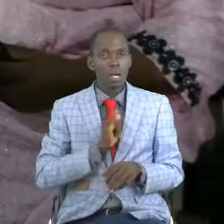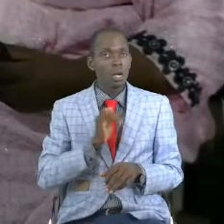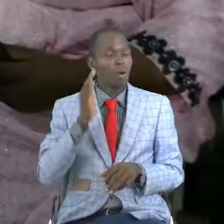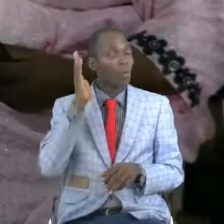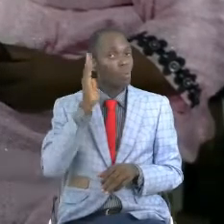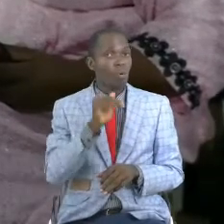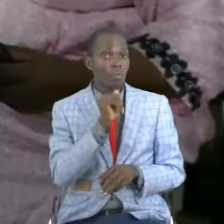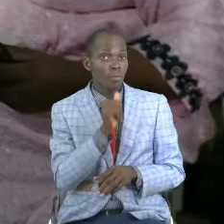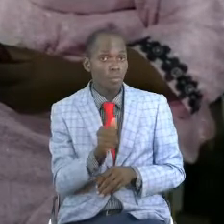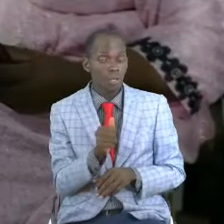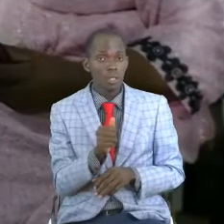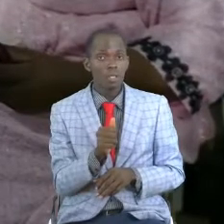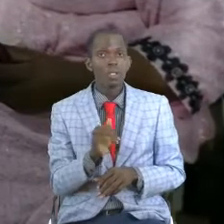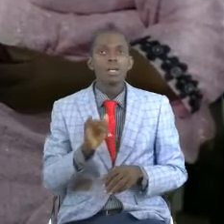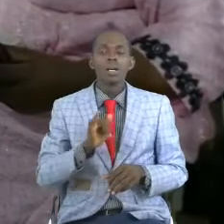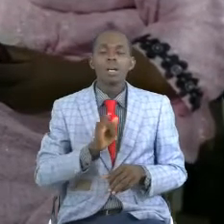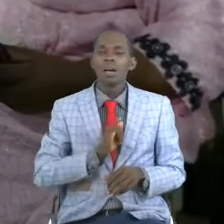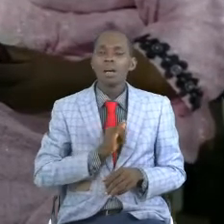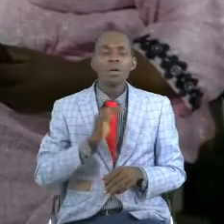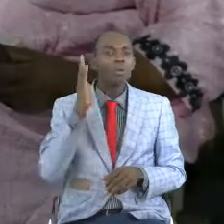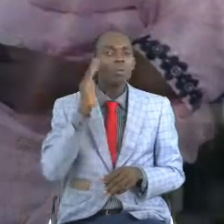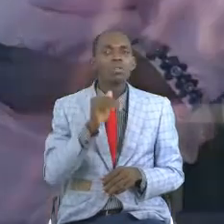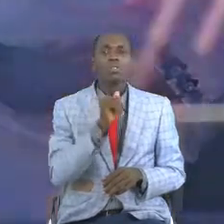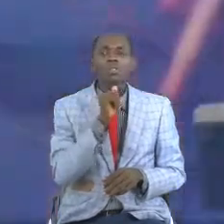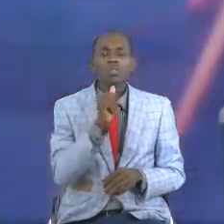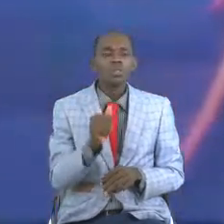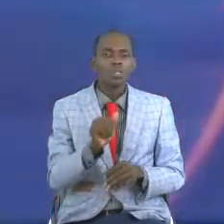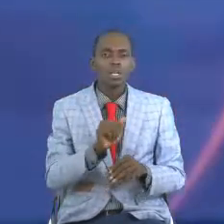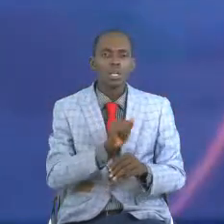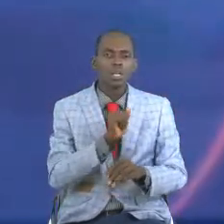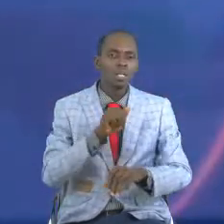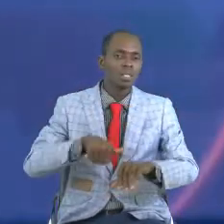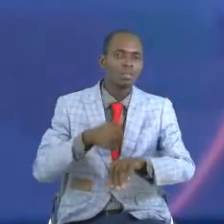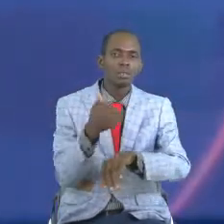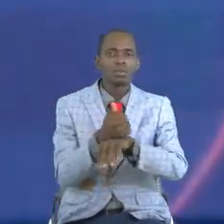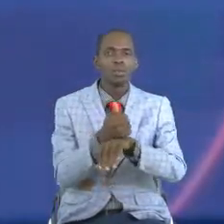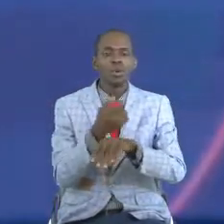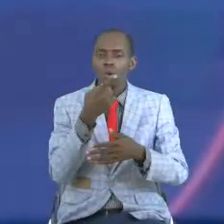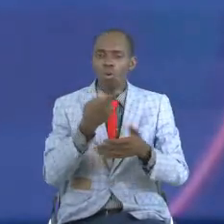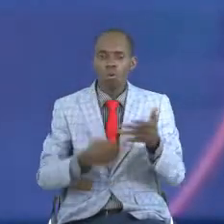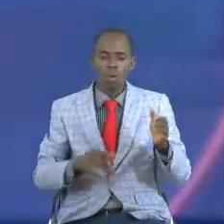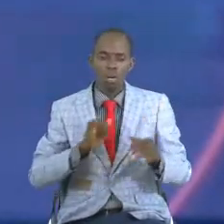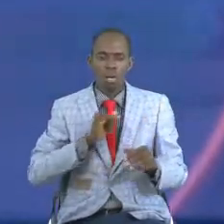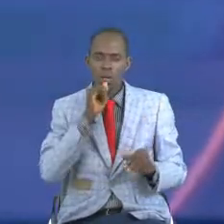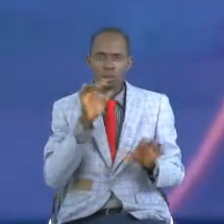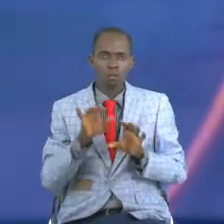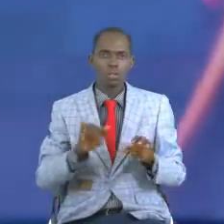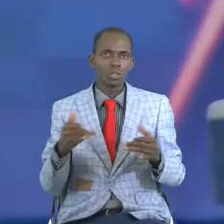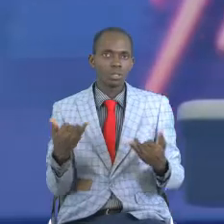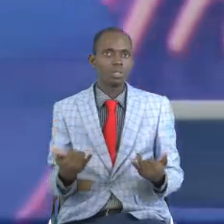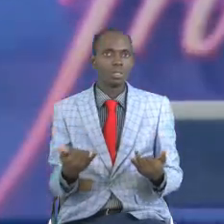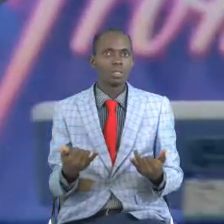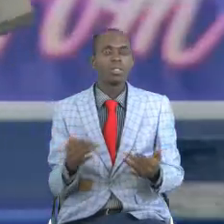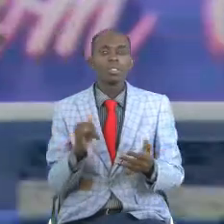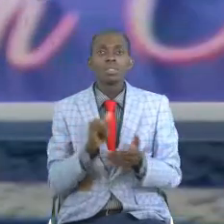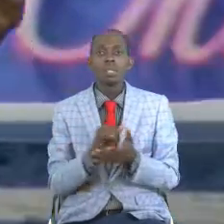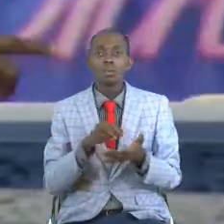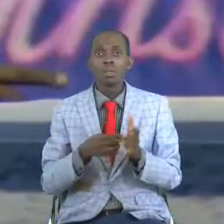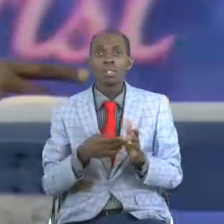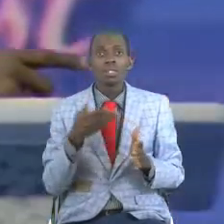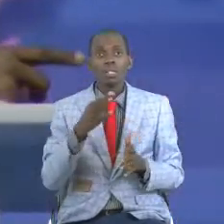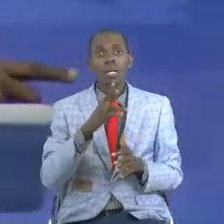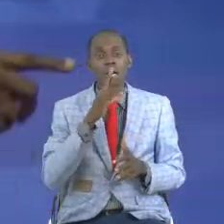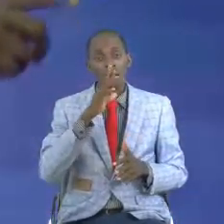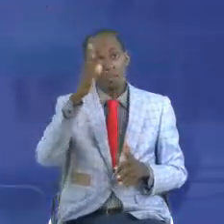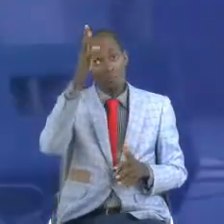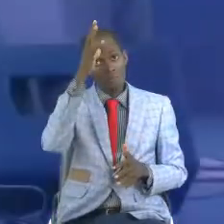I wouldn't even approve of what I'm doing. There are fathers that will tell their